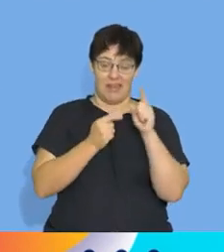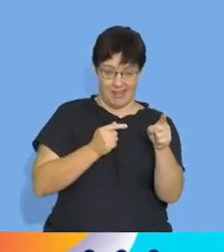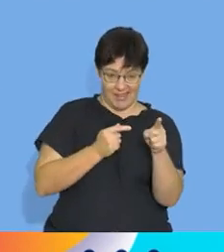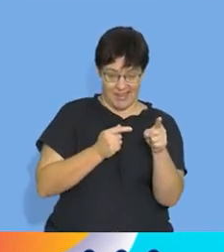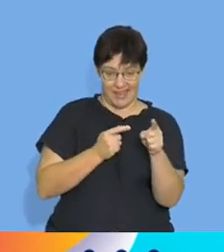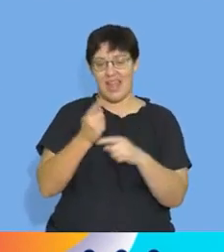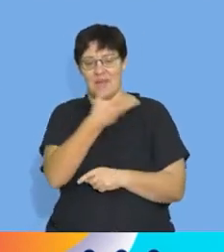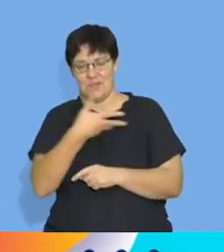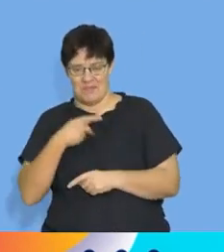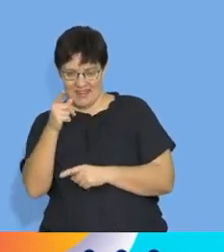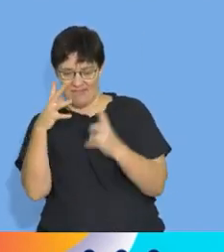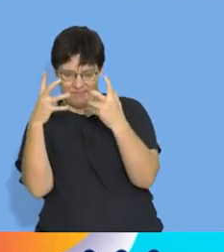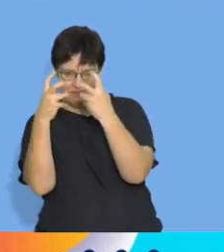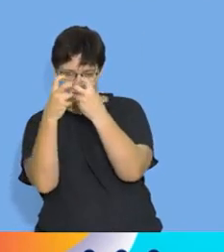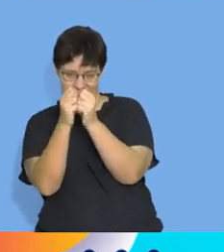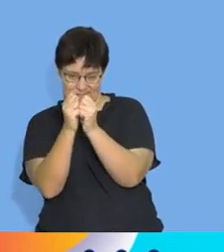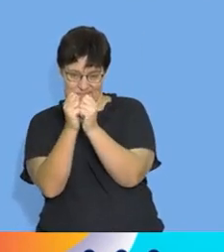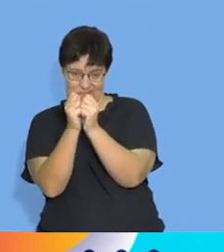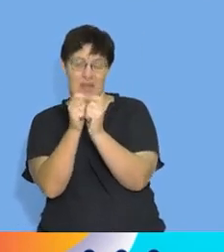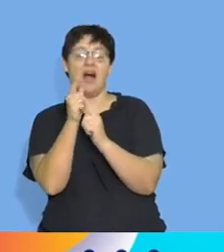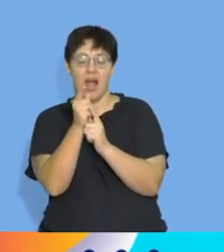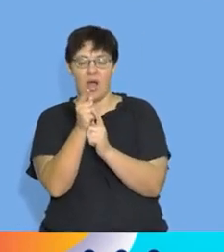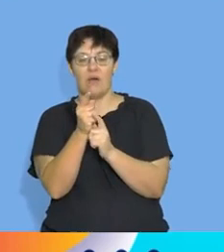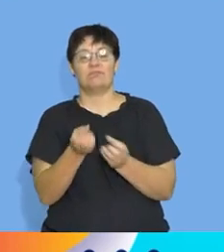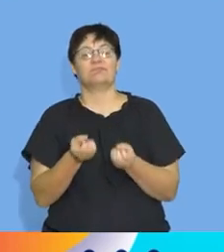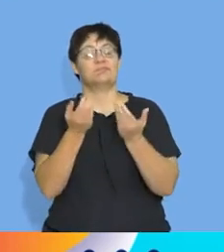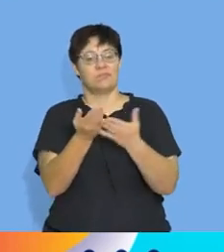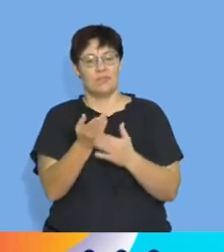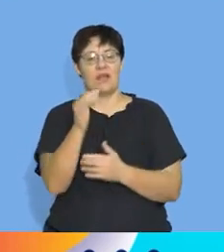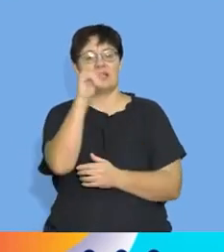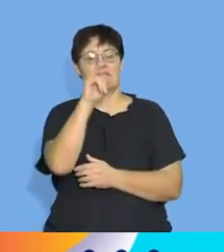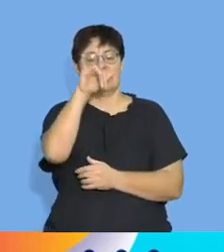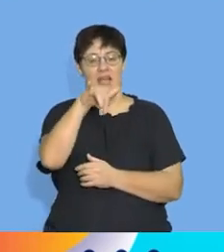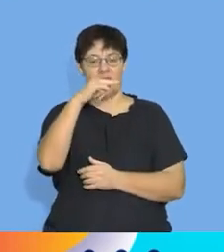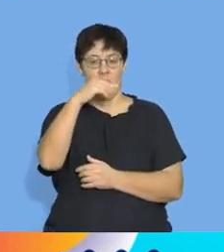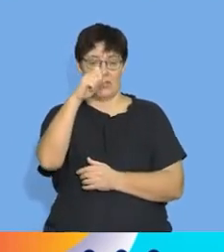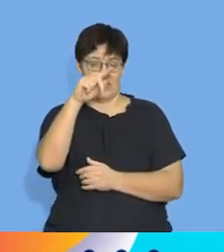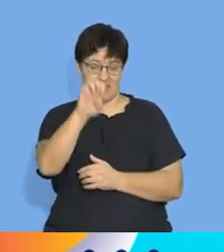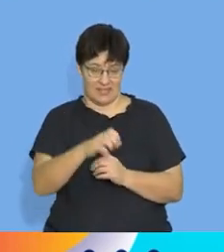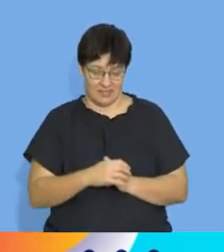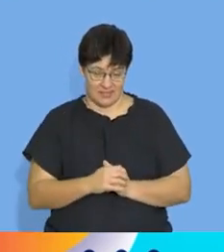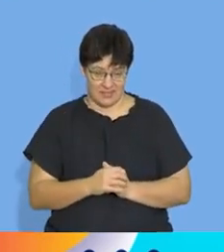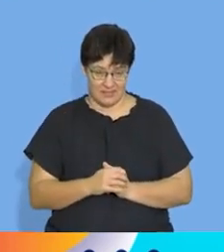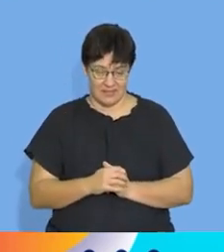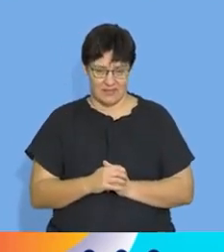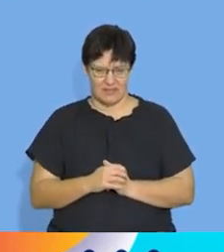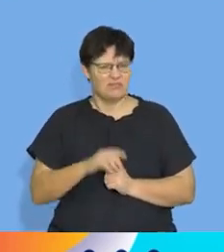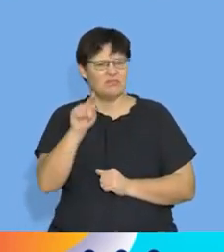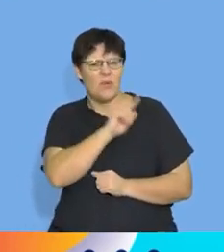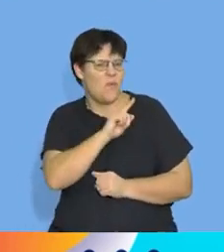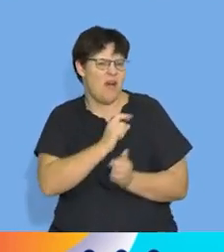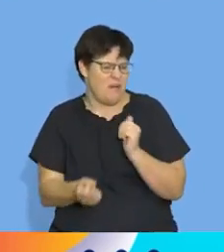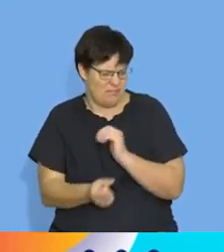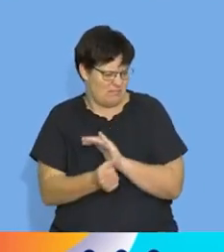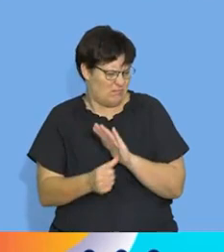gamete and the female gamete to produce what we refer to as a zygote. Now let's try and understand why this